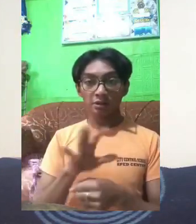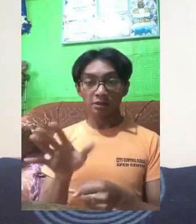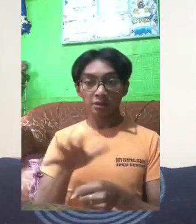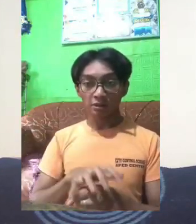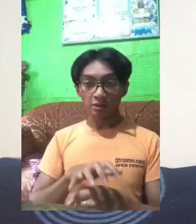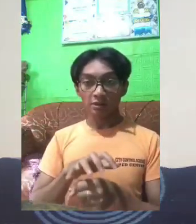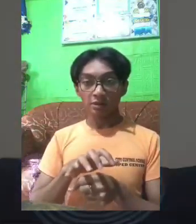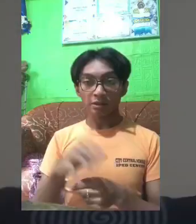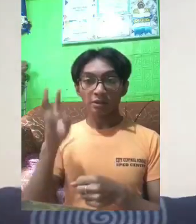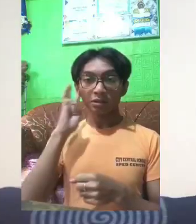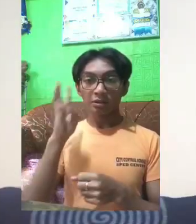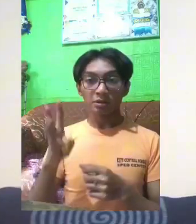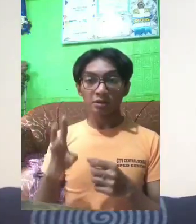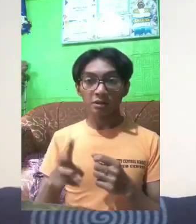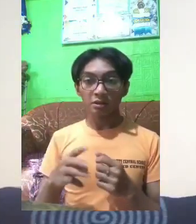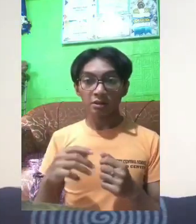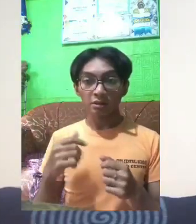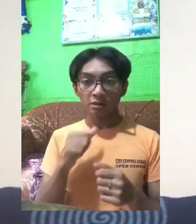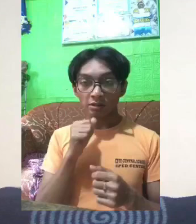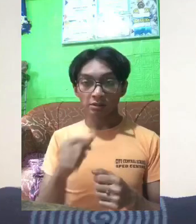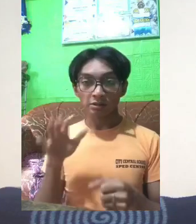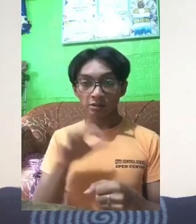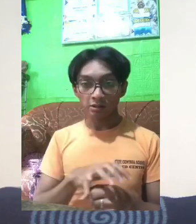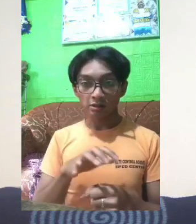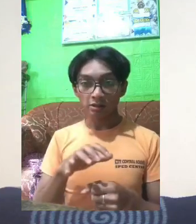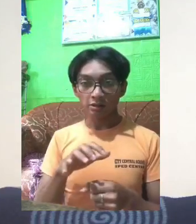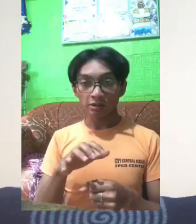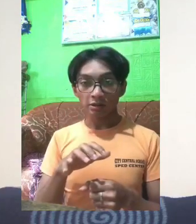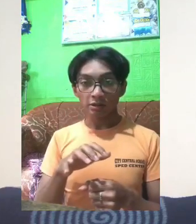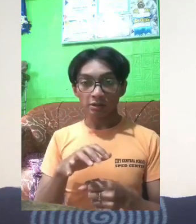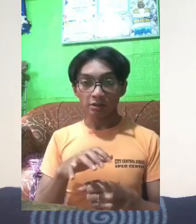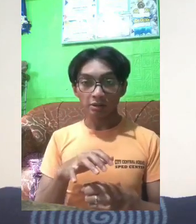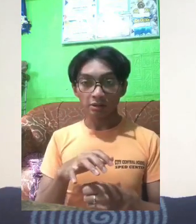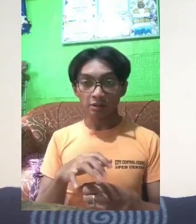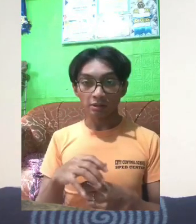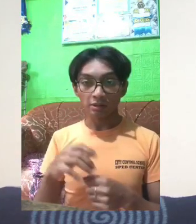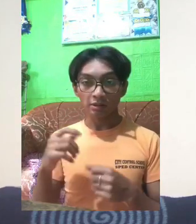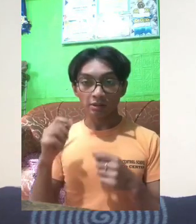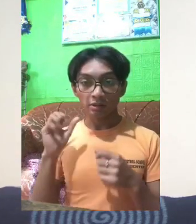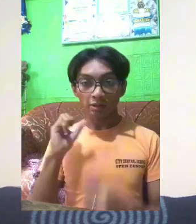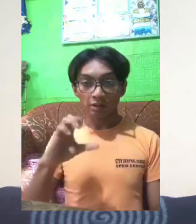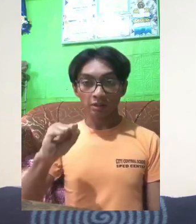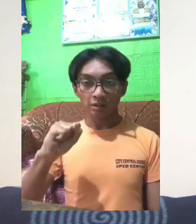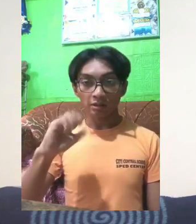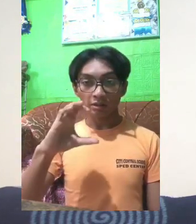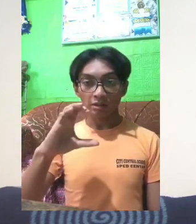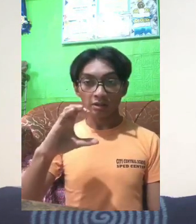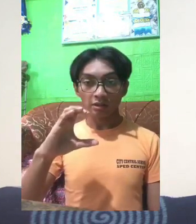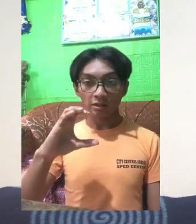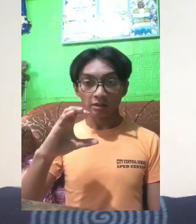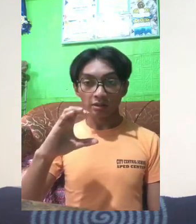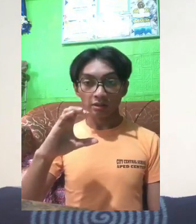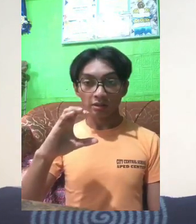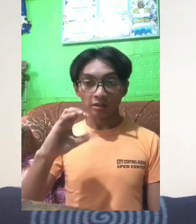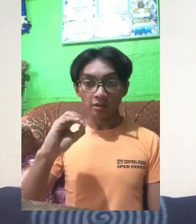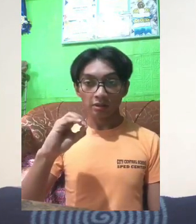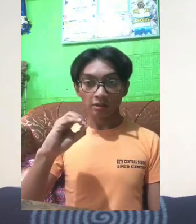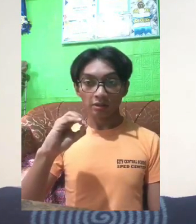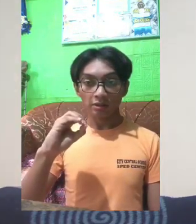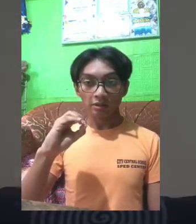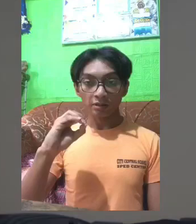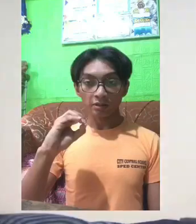research, such as students, teachers, school administrator, future researchers, even parents or the